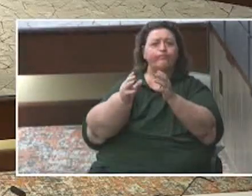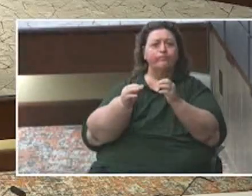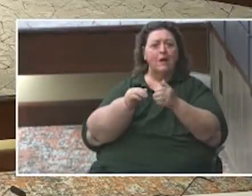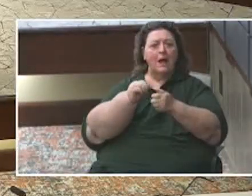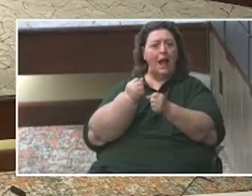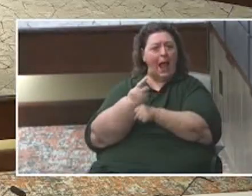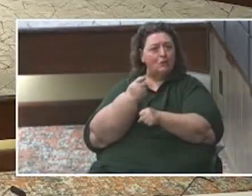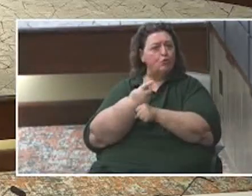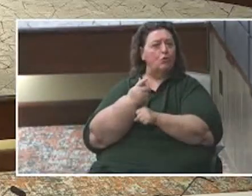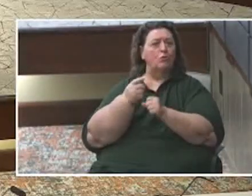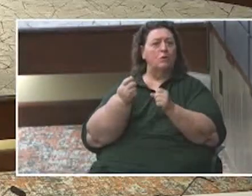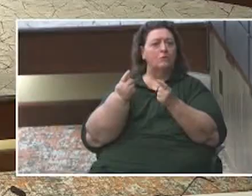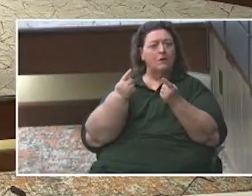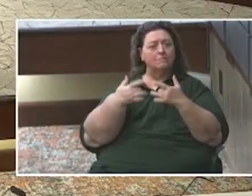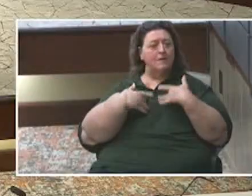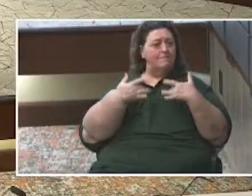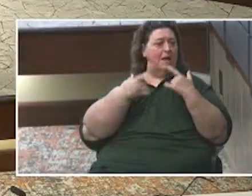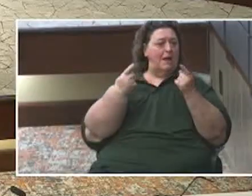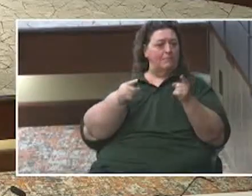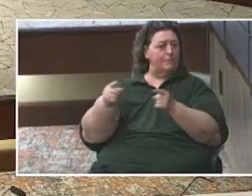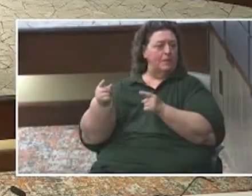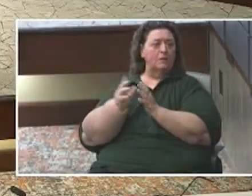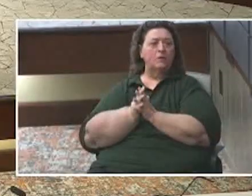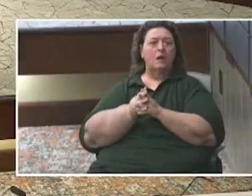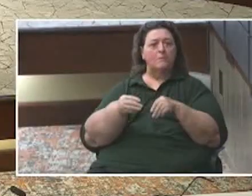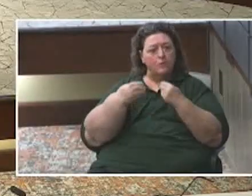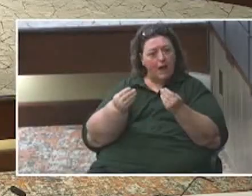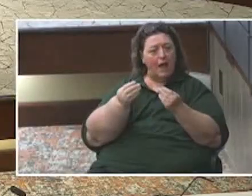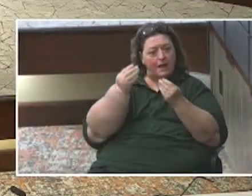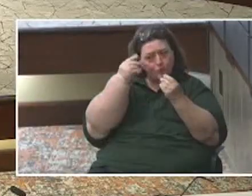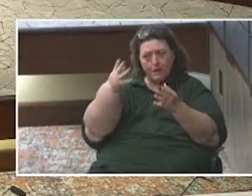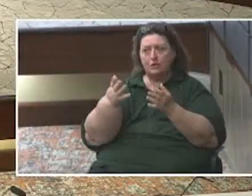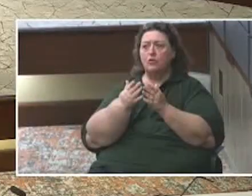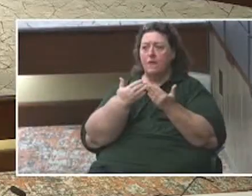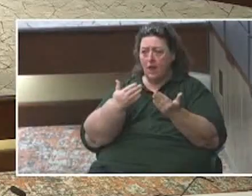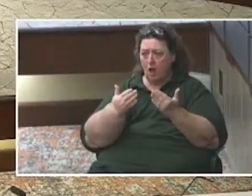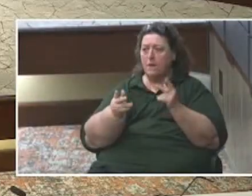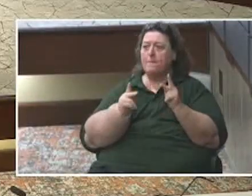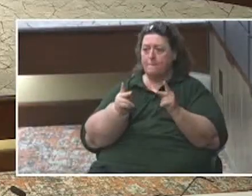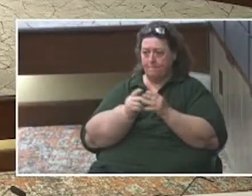city staff who attended to provide information to our local faith community leadership.